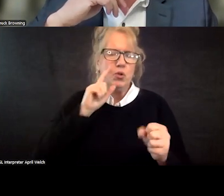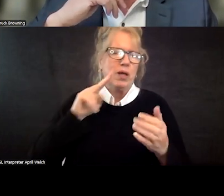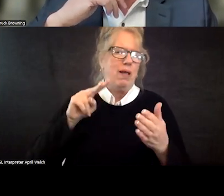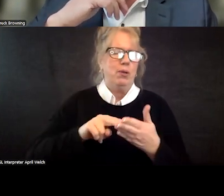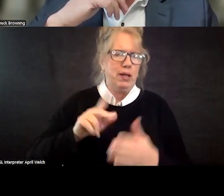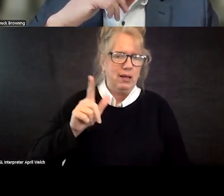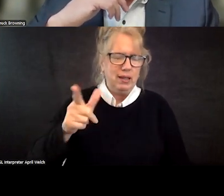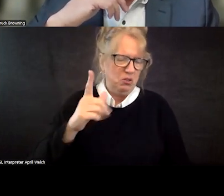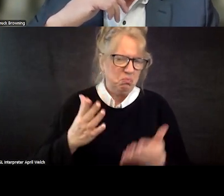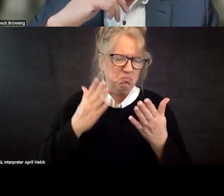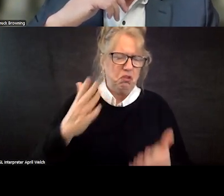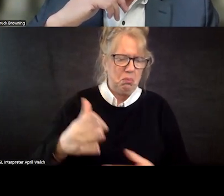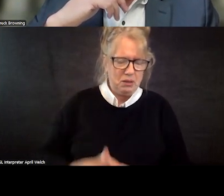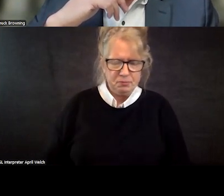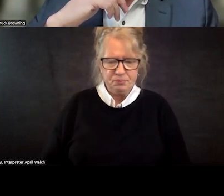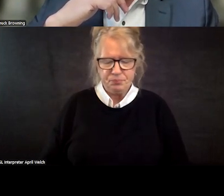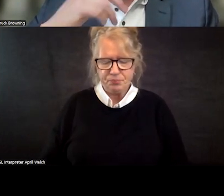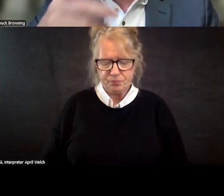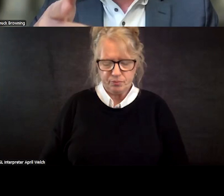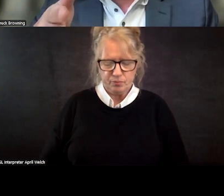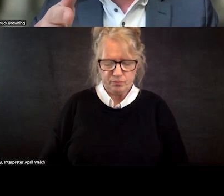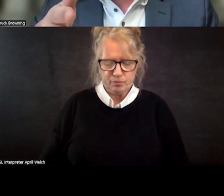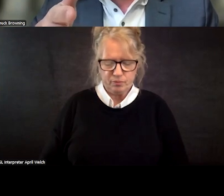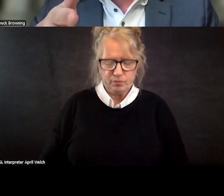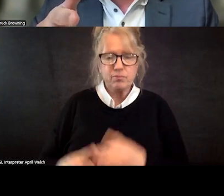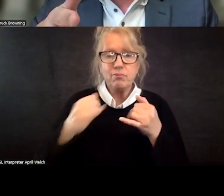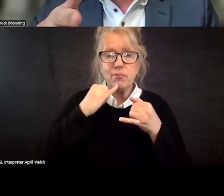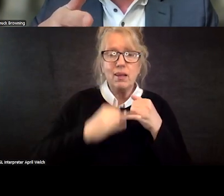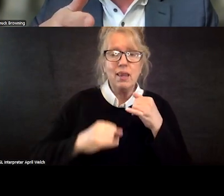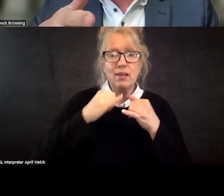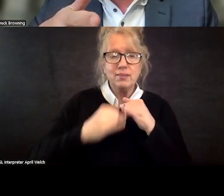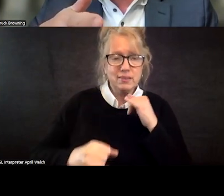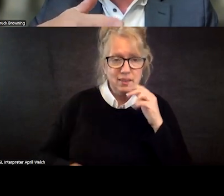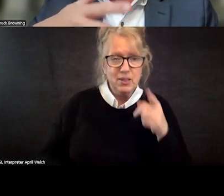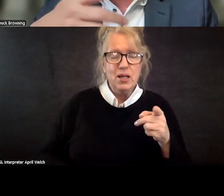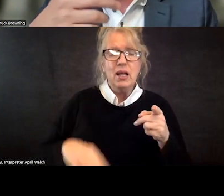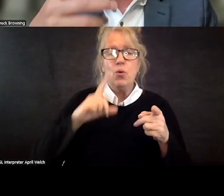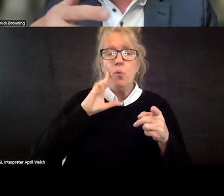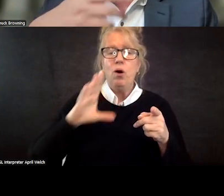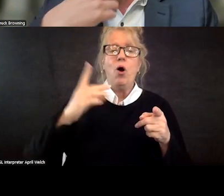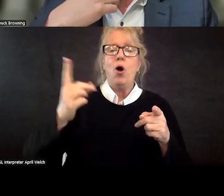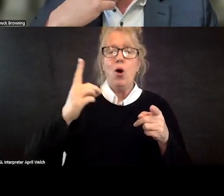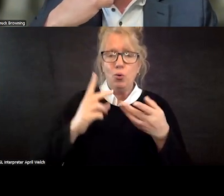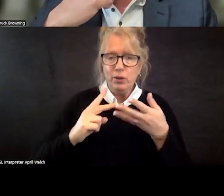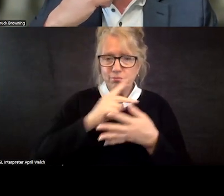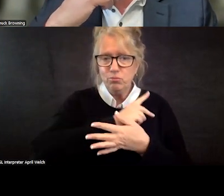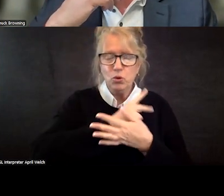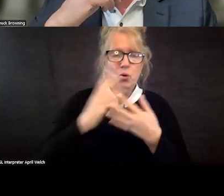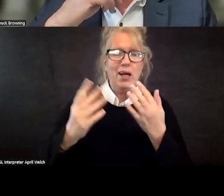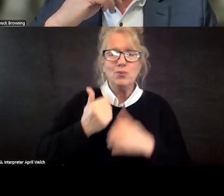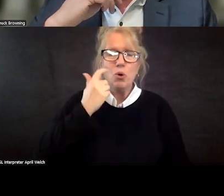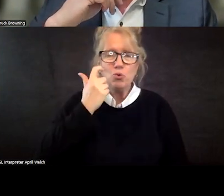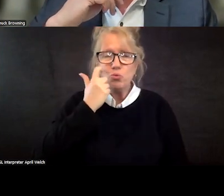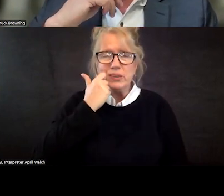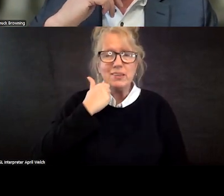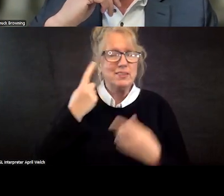highly recommend it. And then finally, this page will always review what's been going on in the recent past,